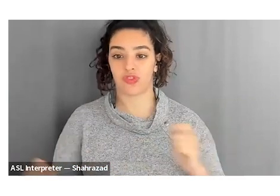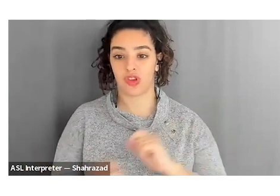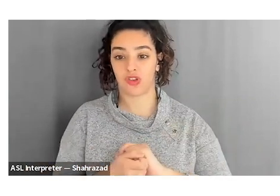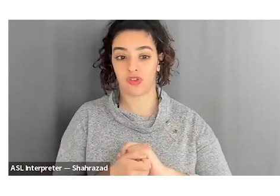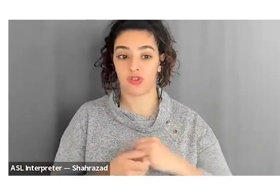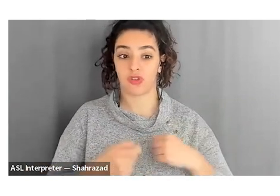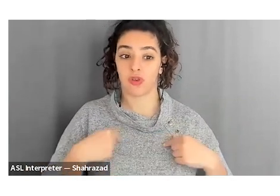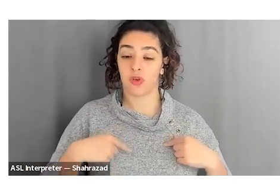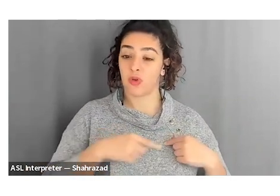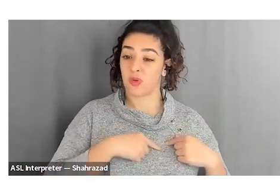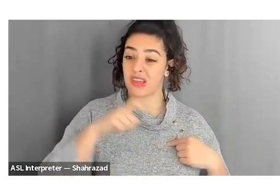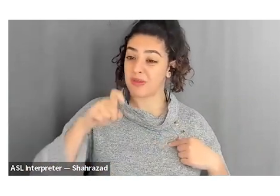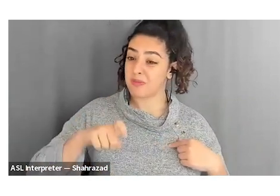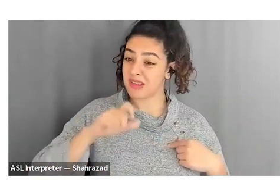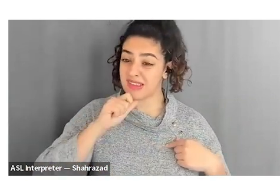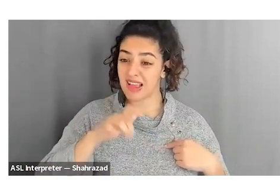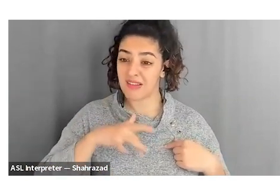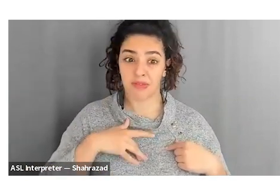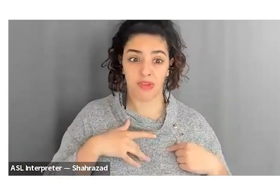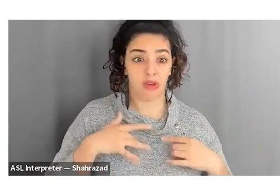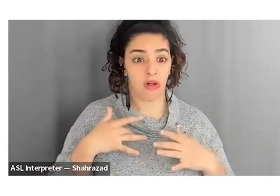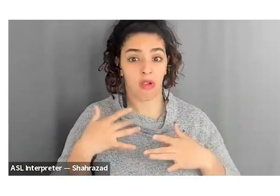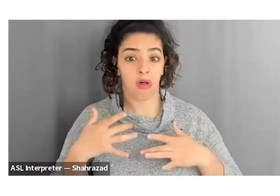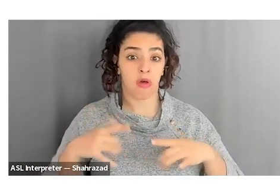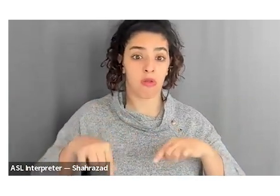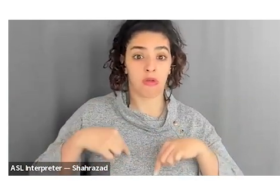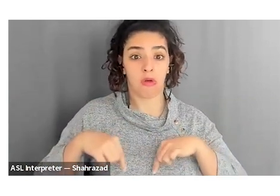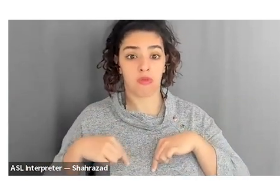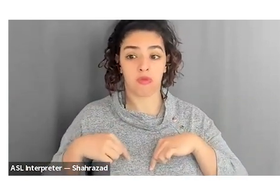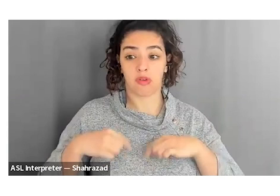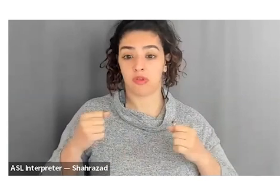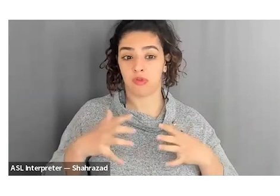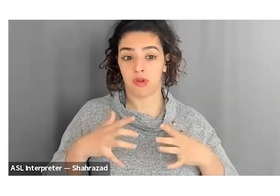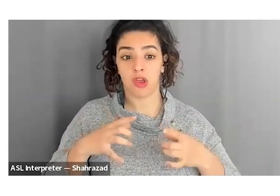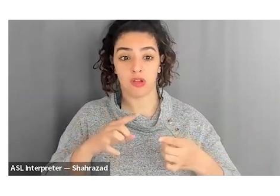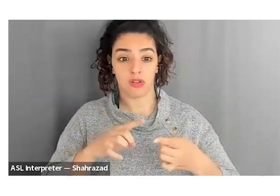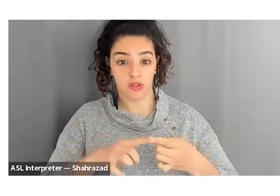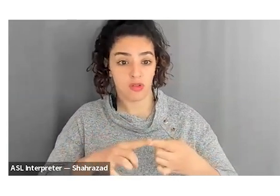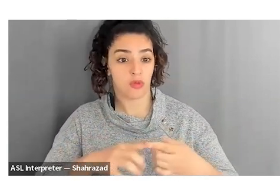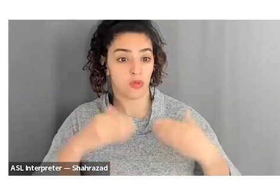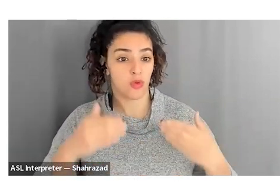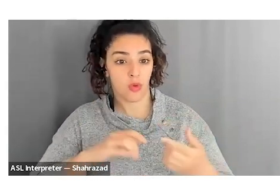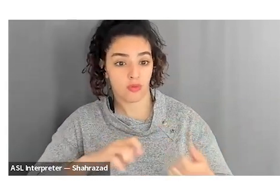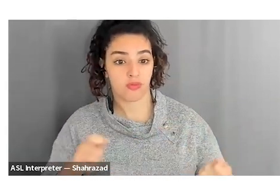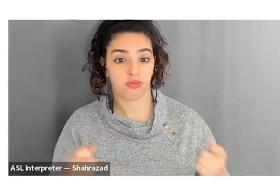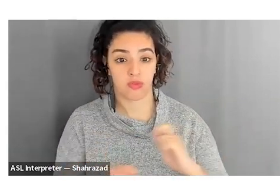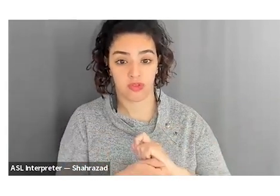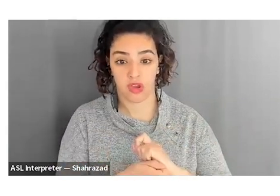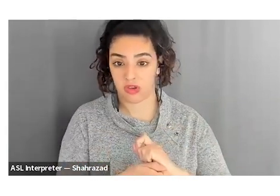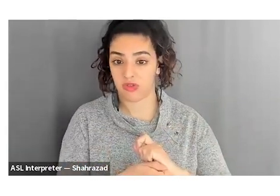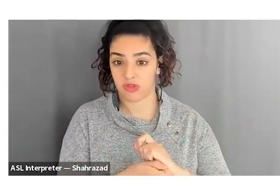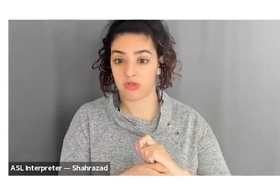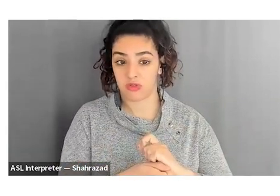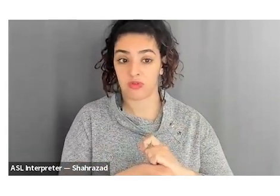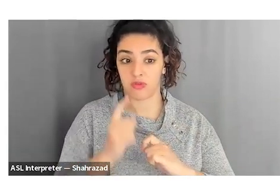radical, so we all can wholeheartedly exist through access intimacy and for our collective